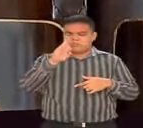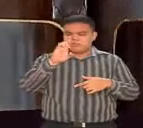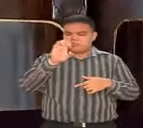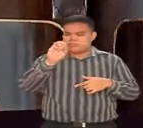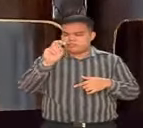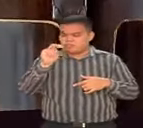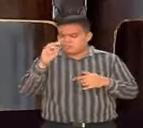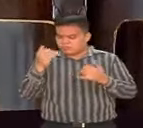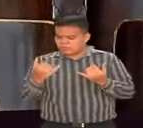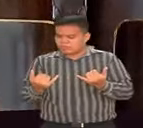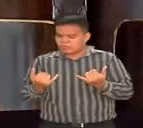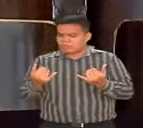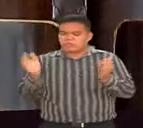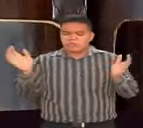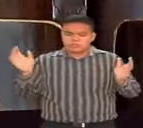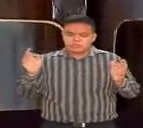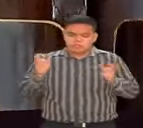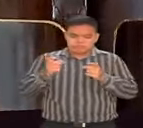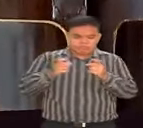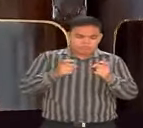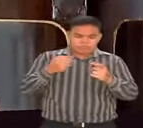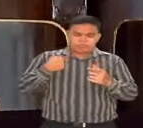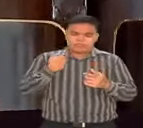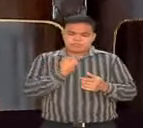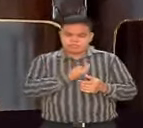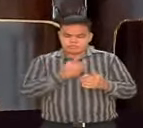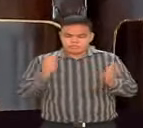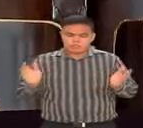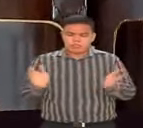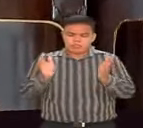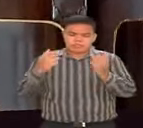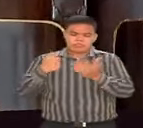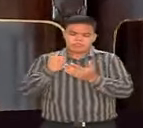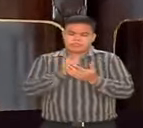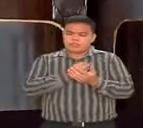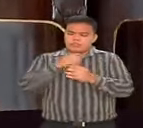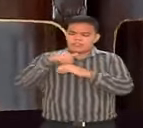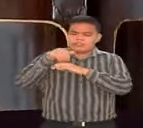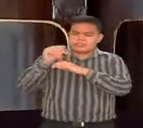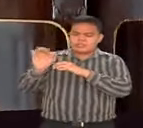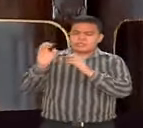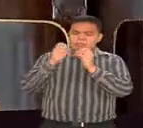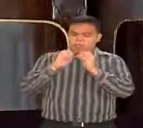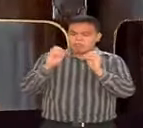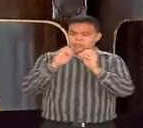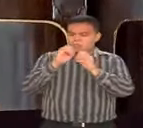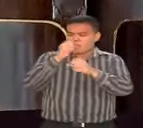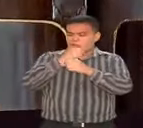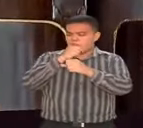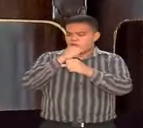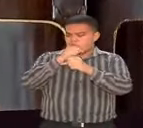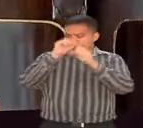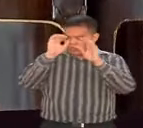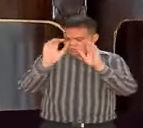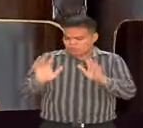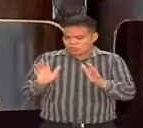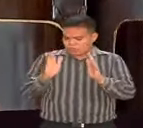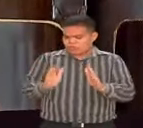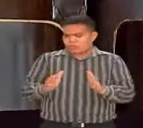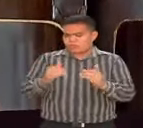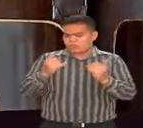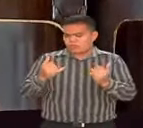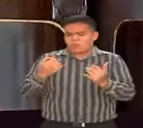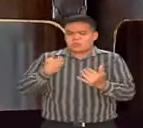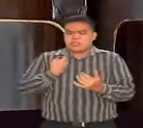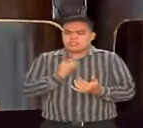you have given to us, to pray to you, the Lord of the harvest, that you will send forth laborers into the harvest. Lord, we are your